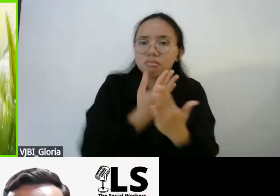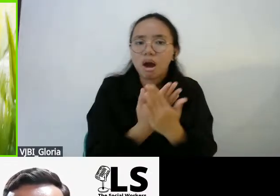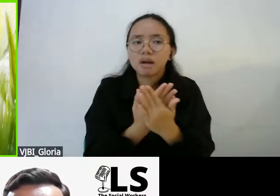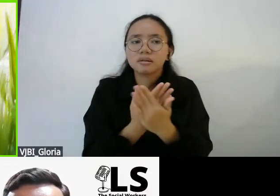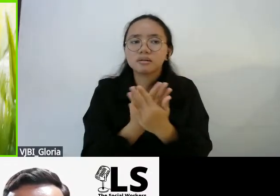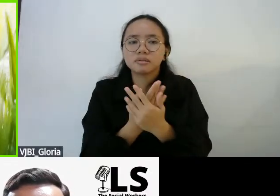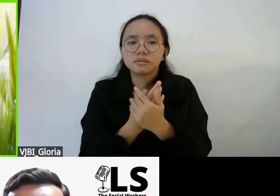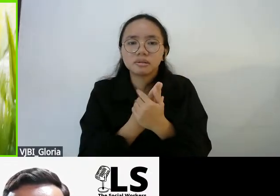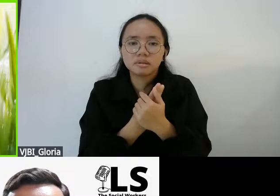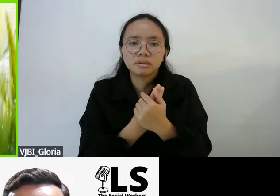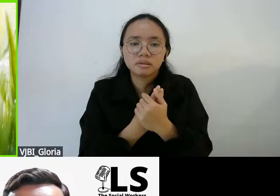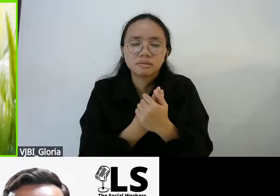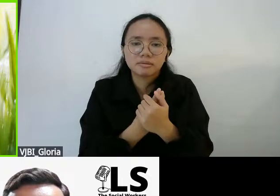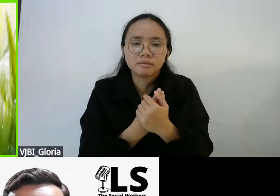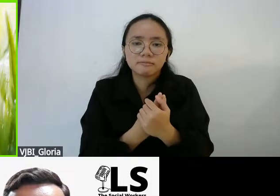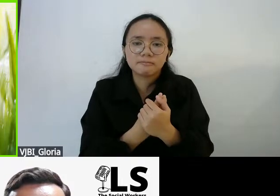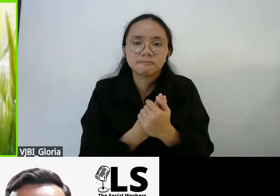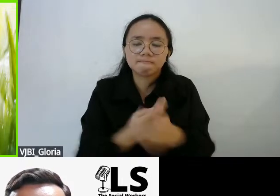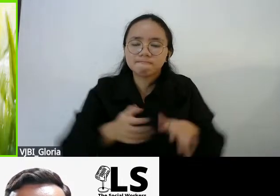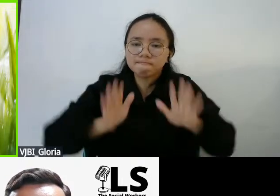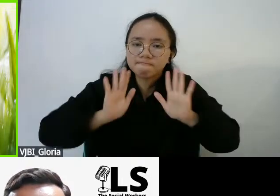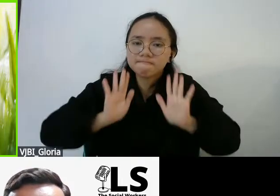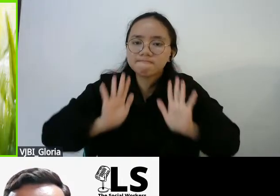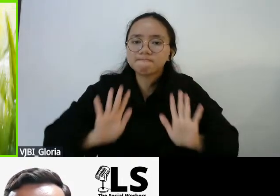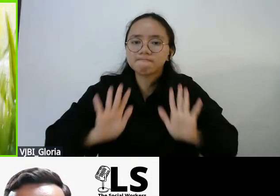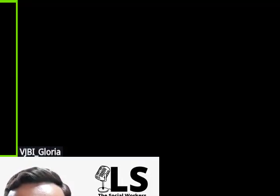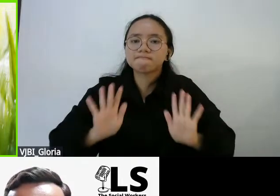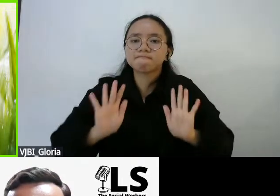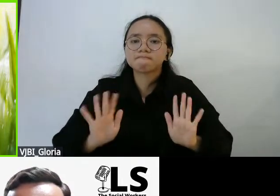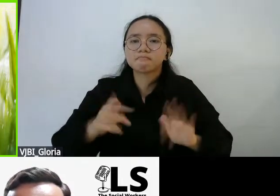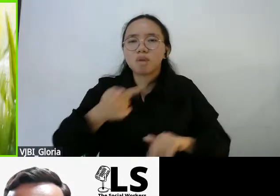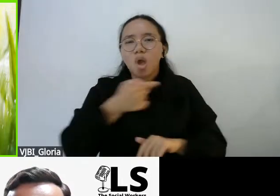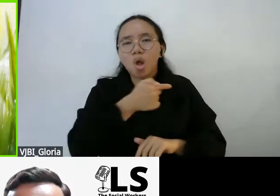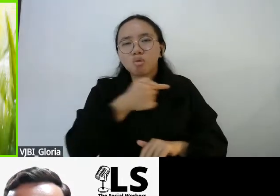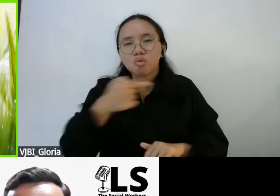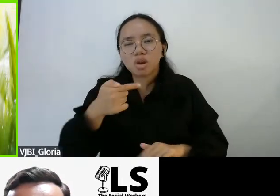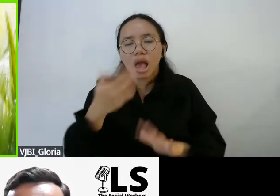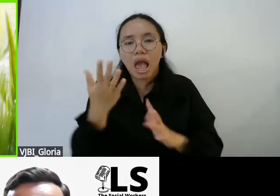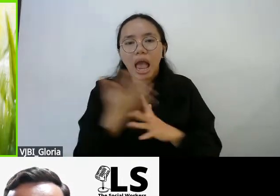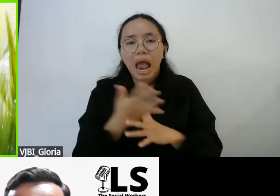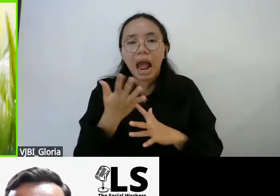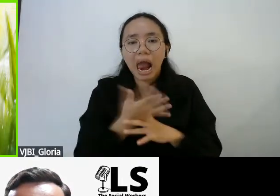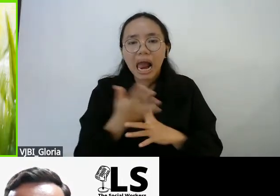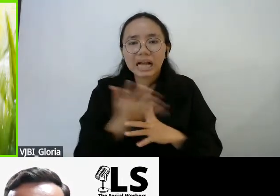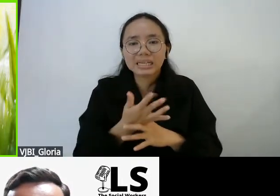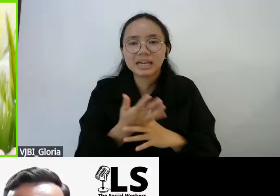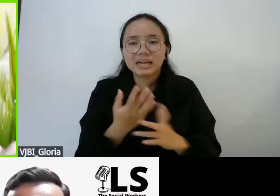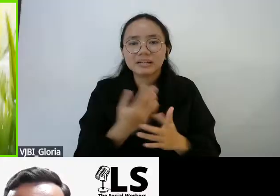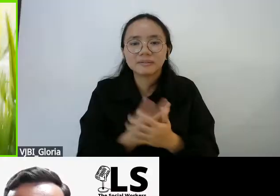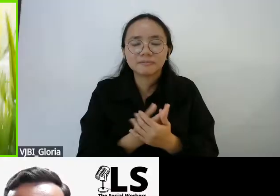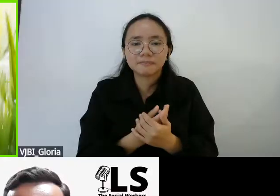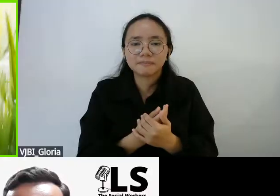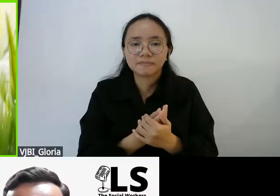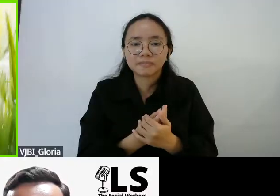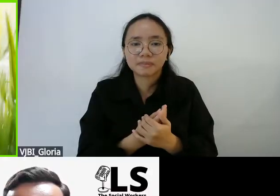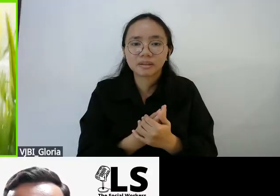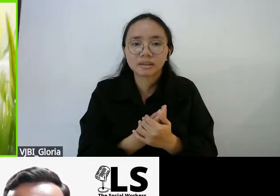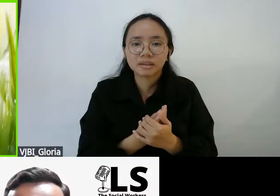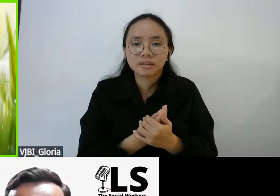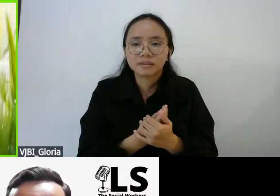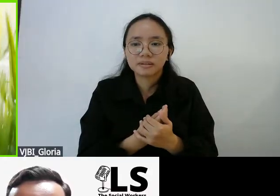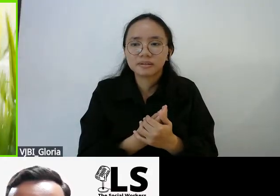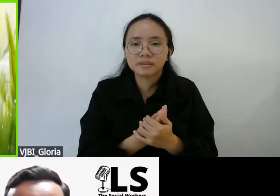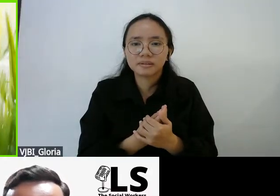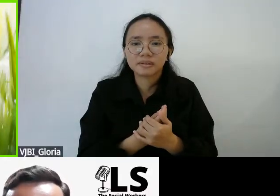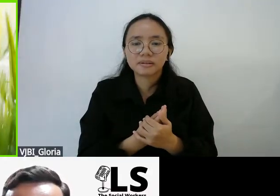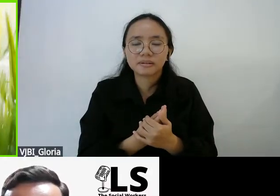disability. At the hotel that I was, someone else made the travel arrangements when